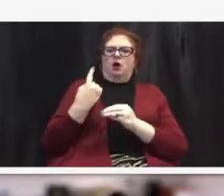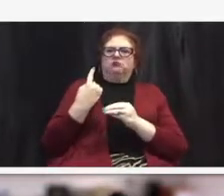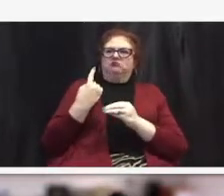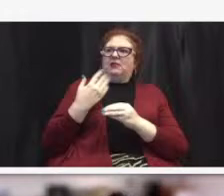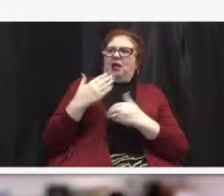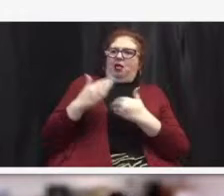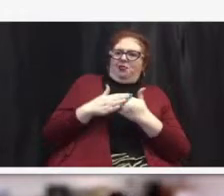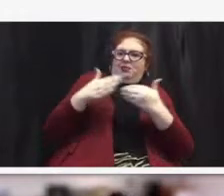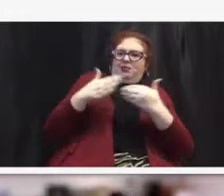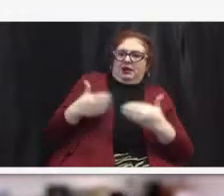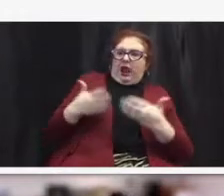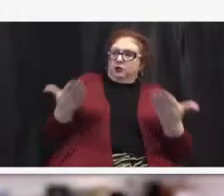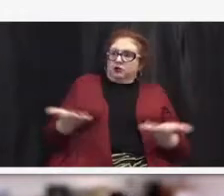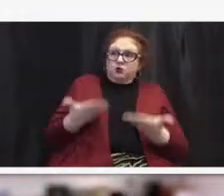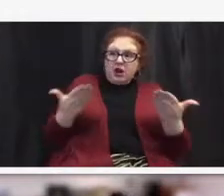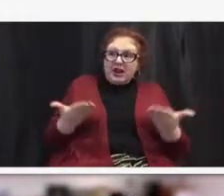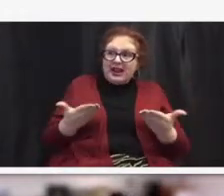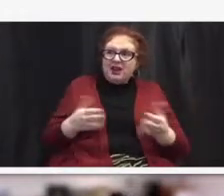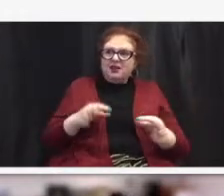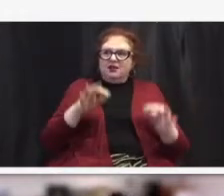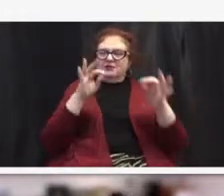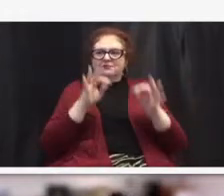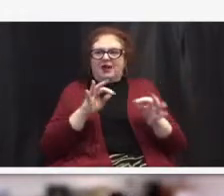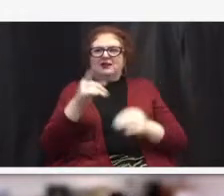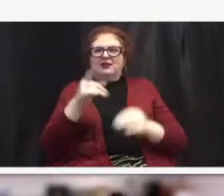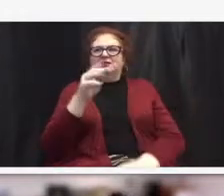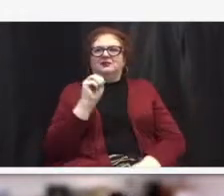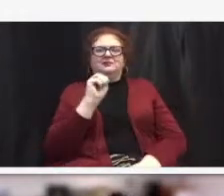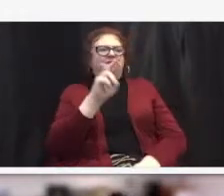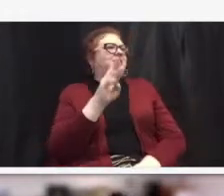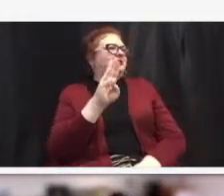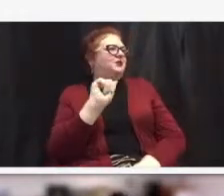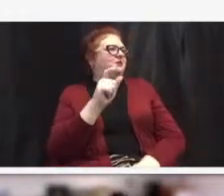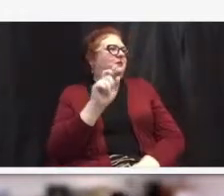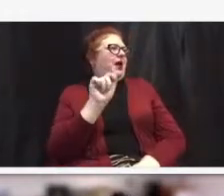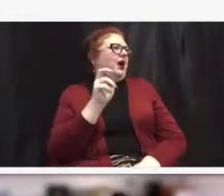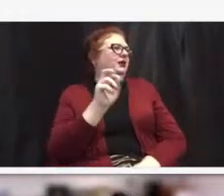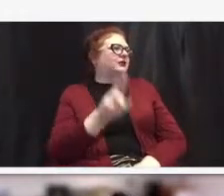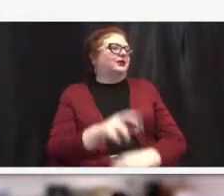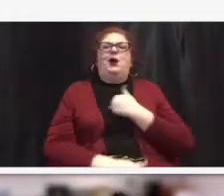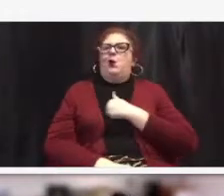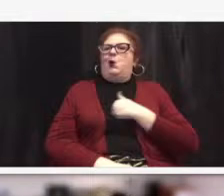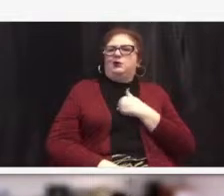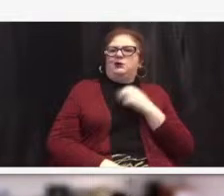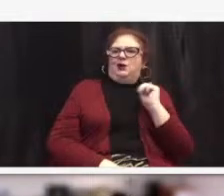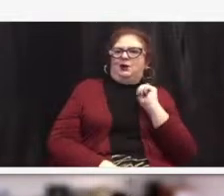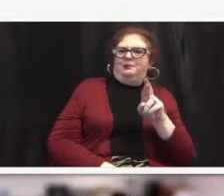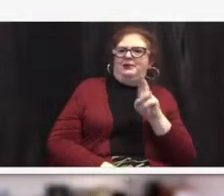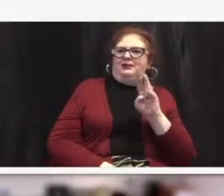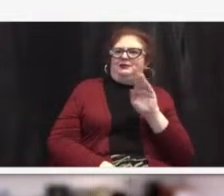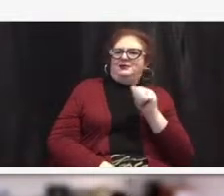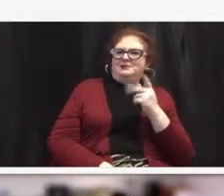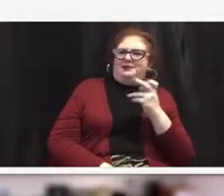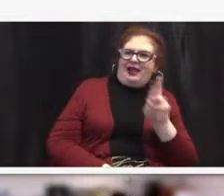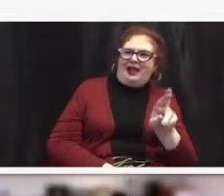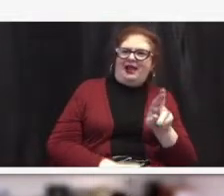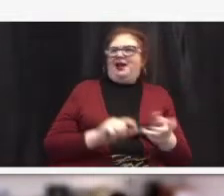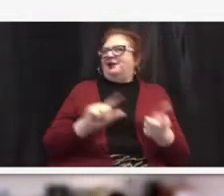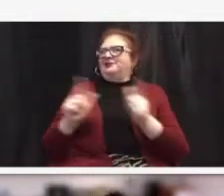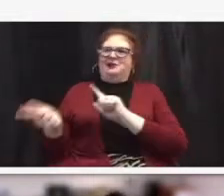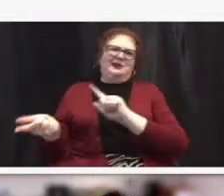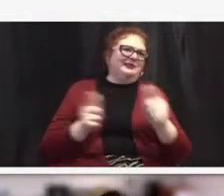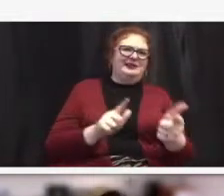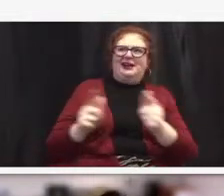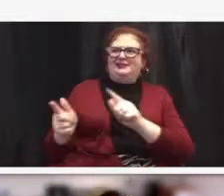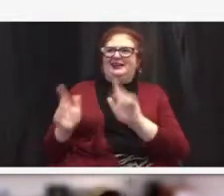here. Perfect question. And as you saw... That was Mr. Baxter. Oh, Mr. Baxter, okay. Good job, Mr.